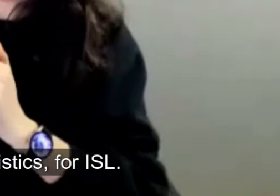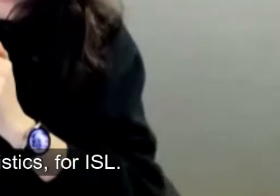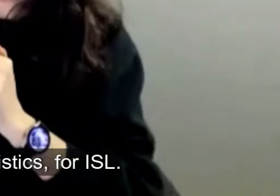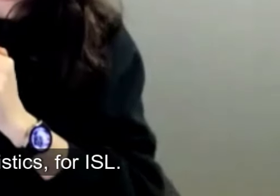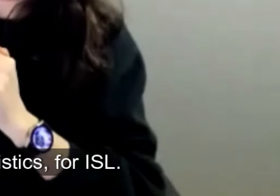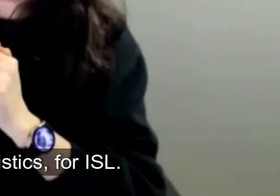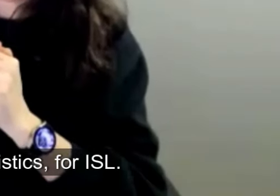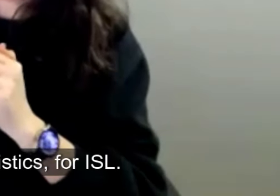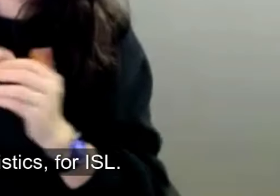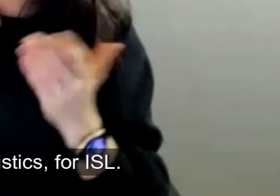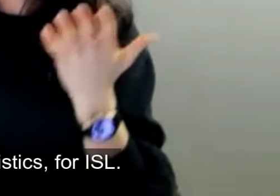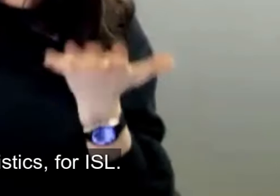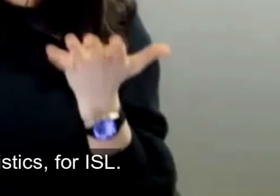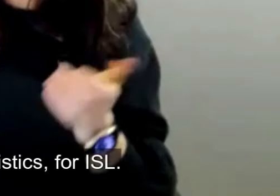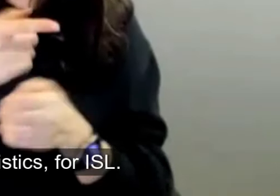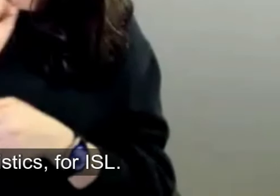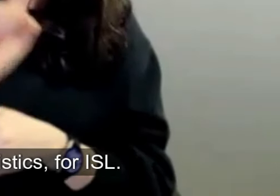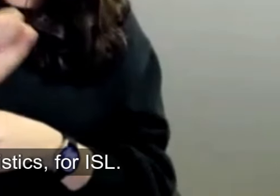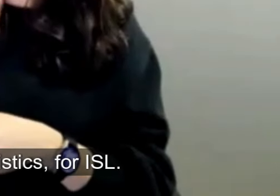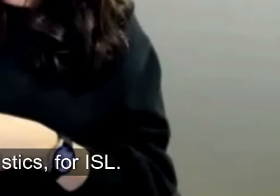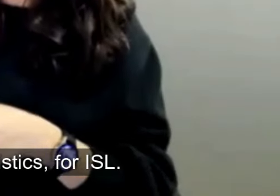for linguistics for ISL.